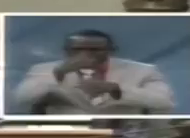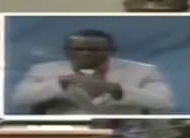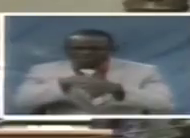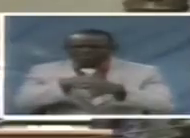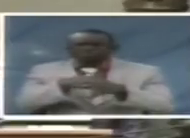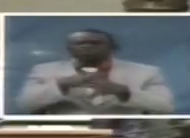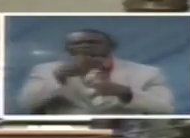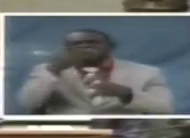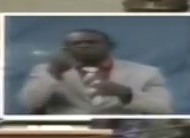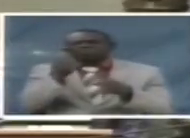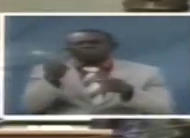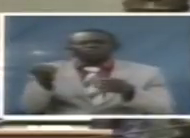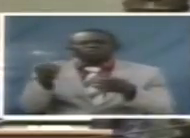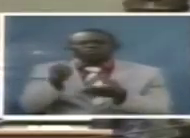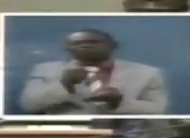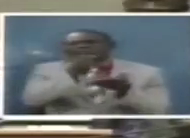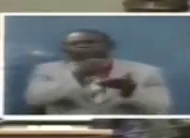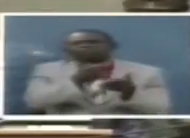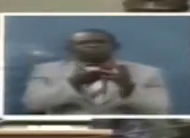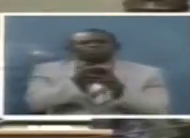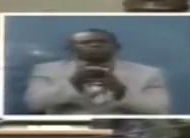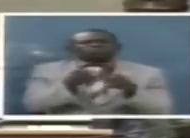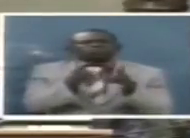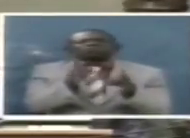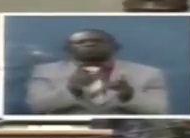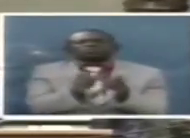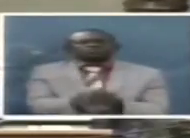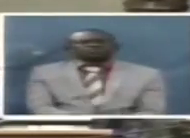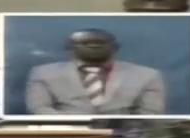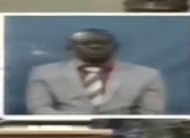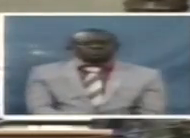investment portfolio through such arrangements.